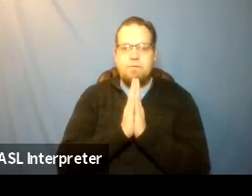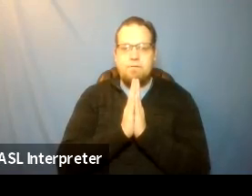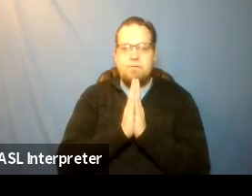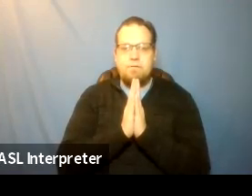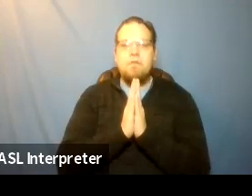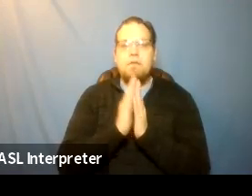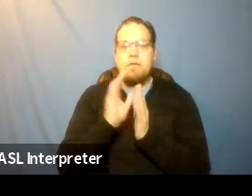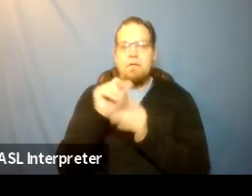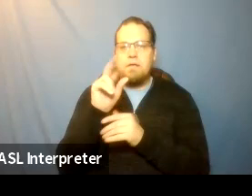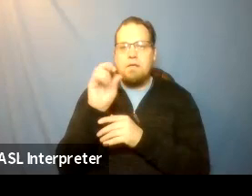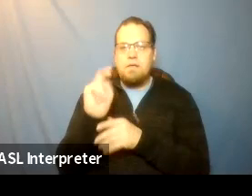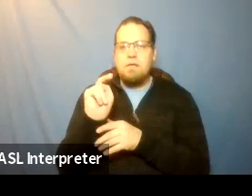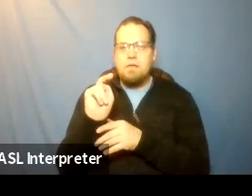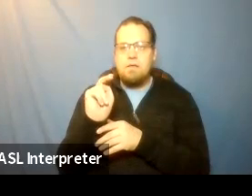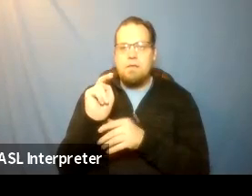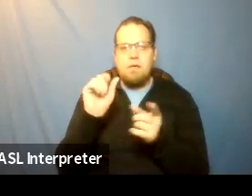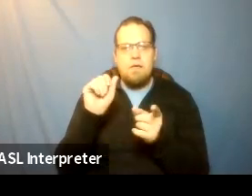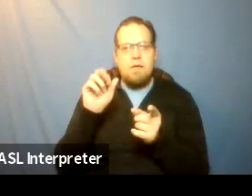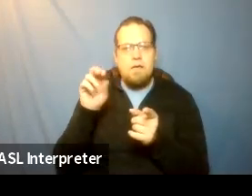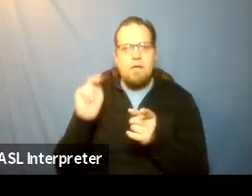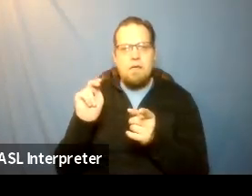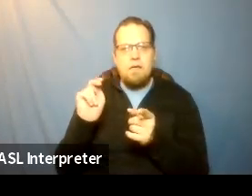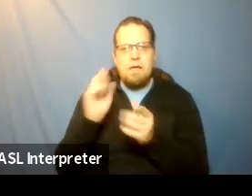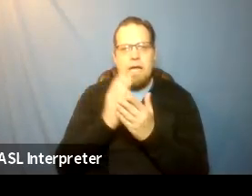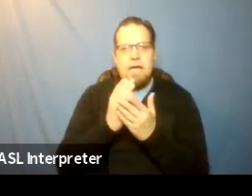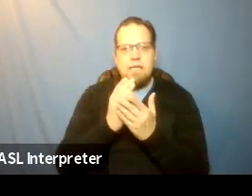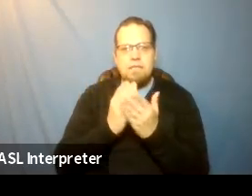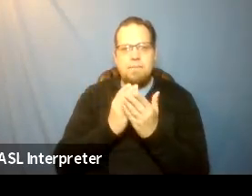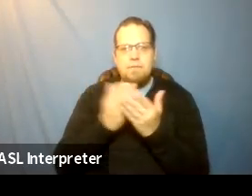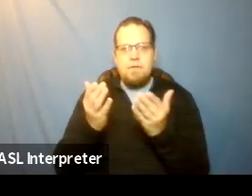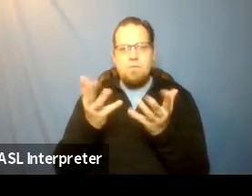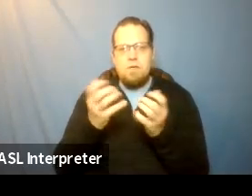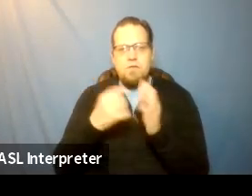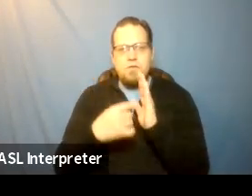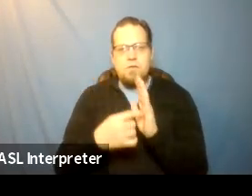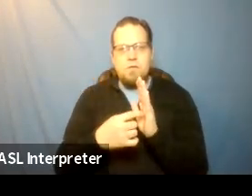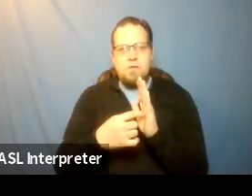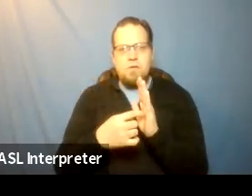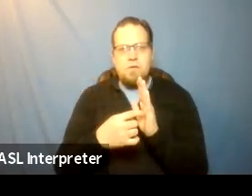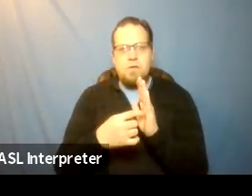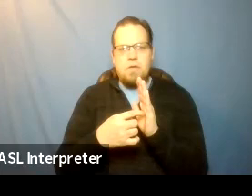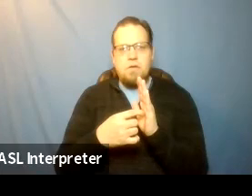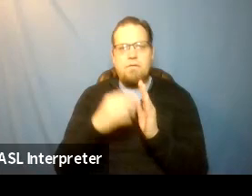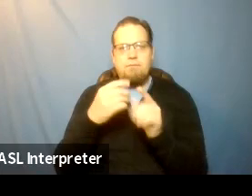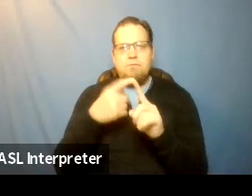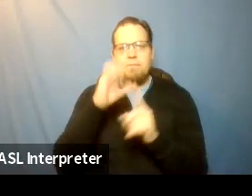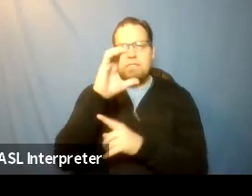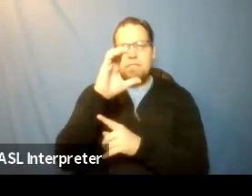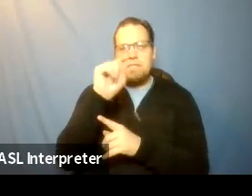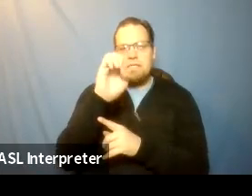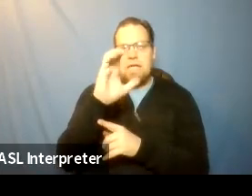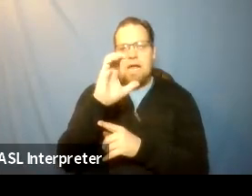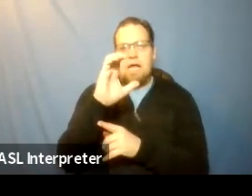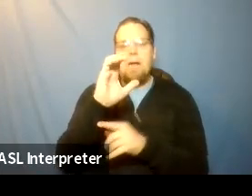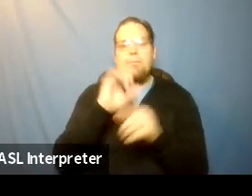Aaron has some, what did you say, Aaron? Aaron had some things he wanted to show. Pictures of CTEC. Yeah, from TTAC.